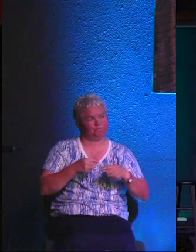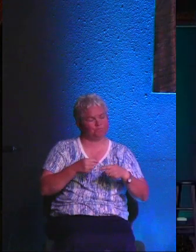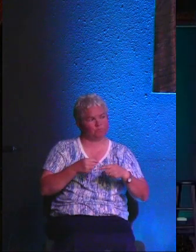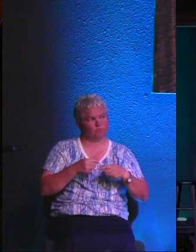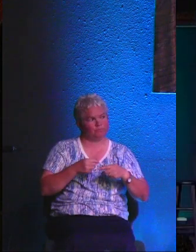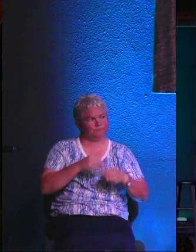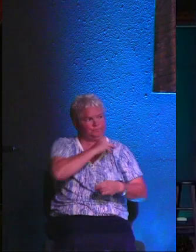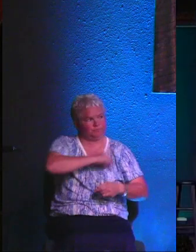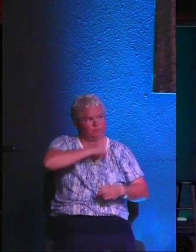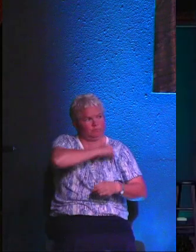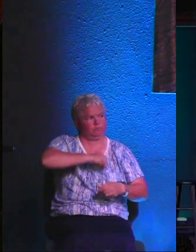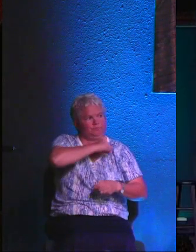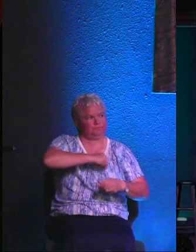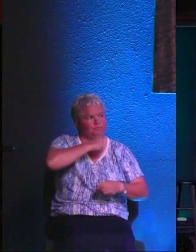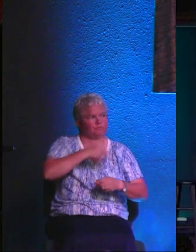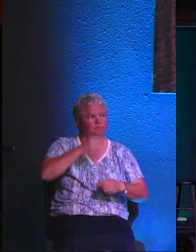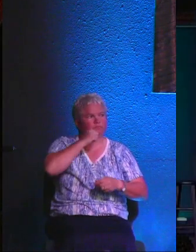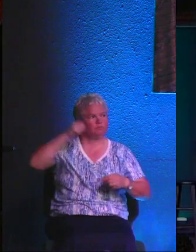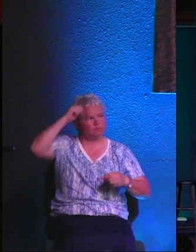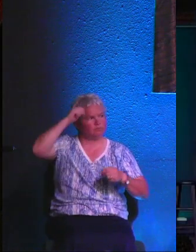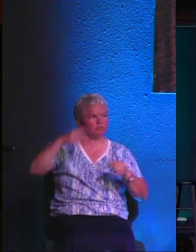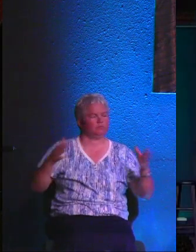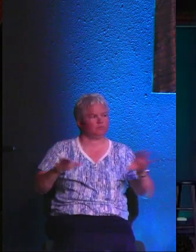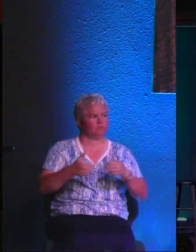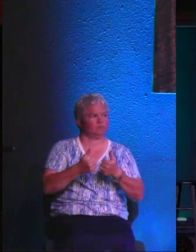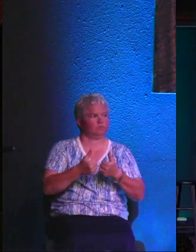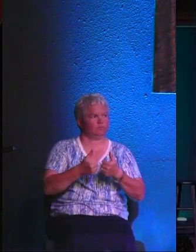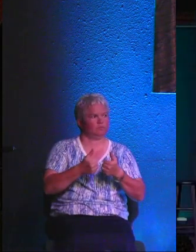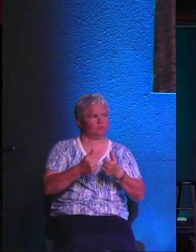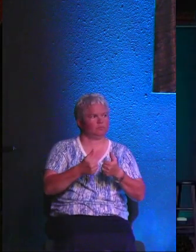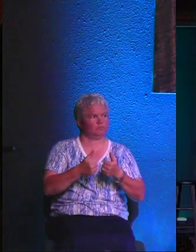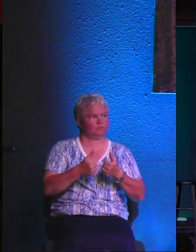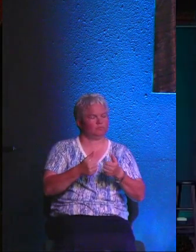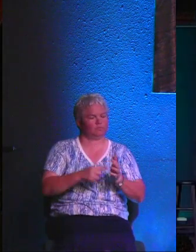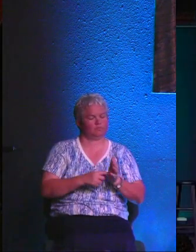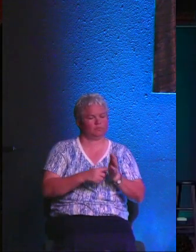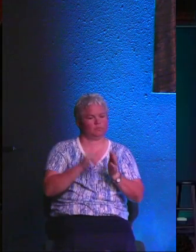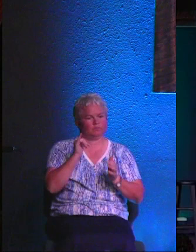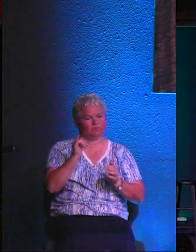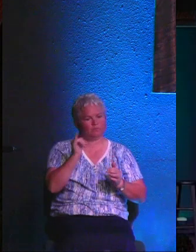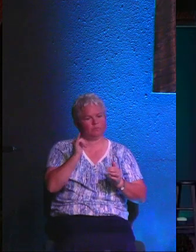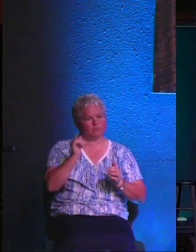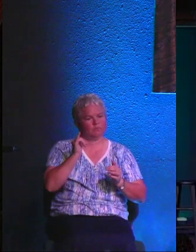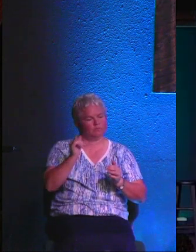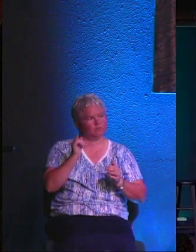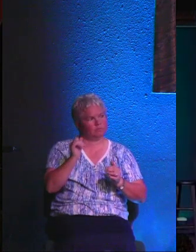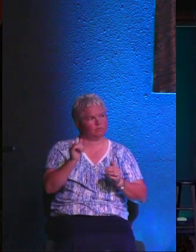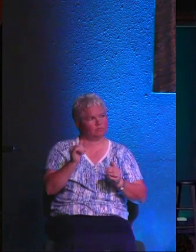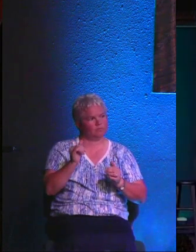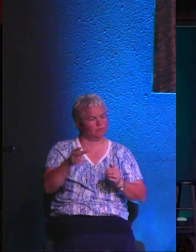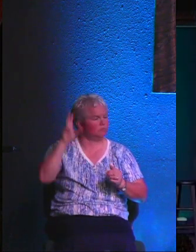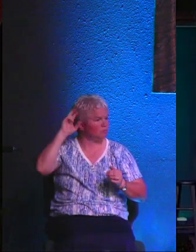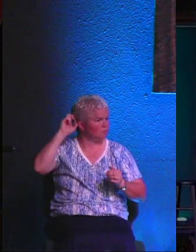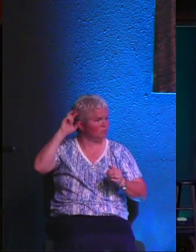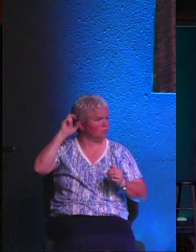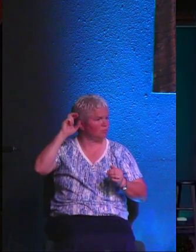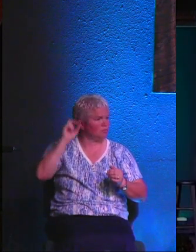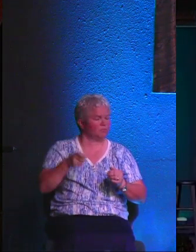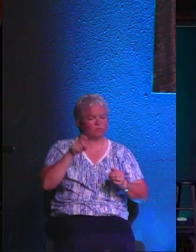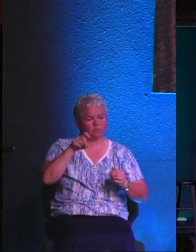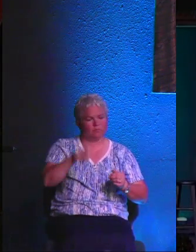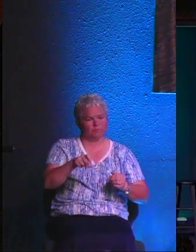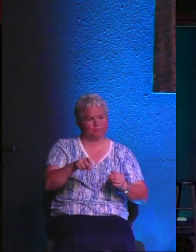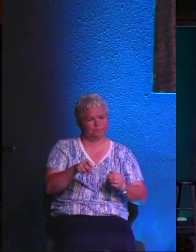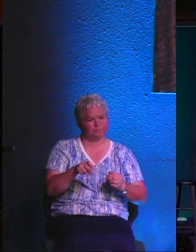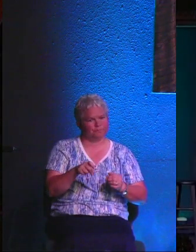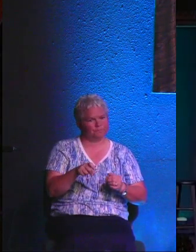So my mission as the director of Adult and Teen Challenge is just to share with anybody that's willing to listen. Because you might not need it,